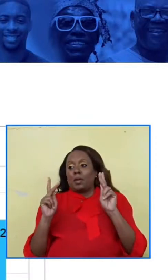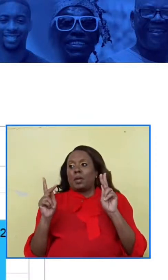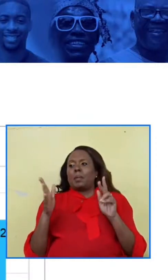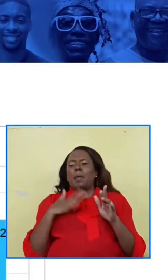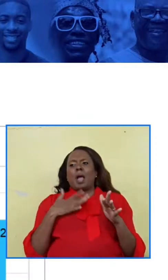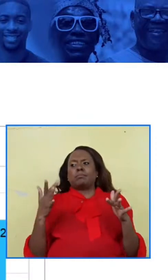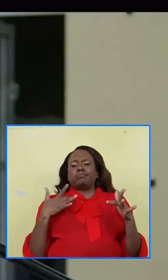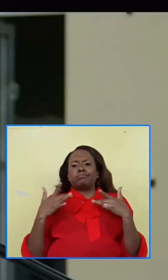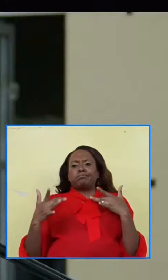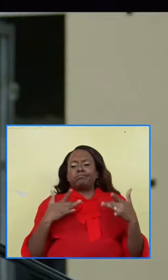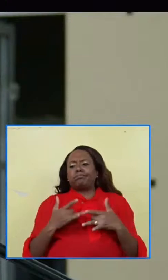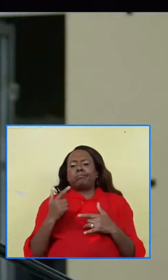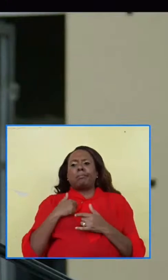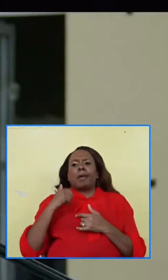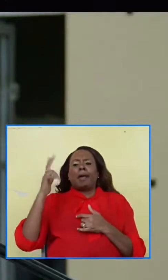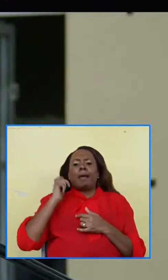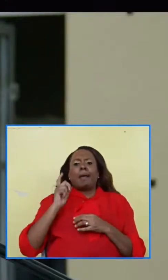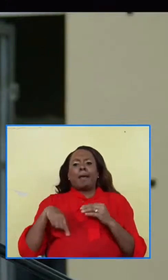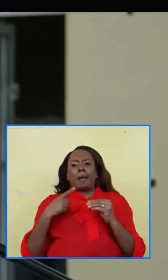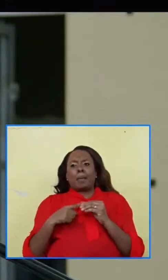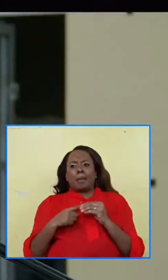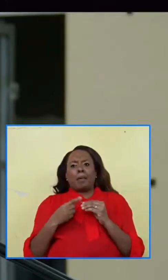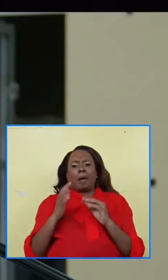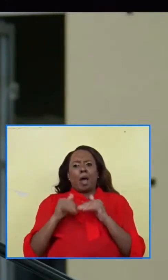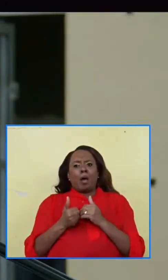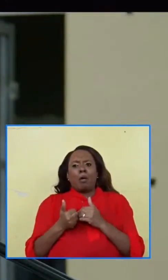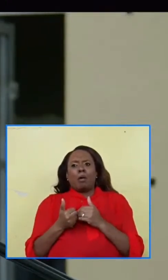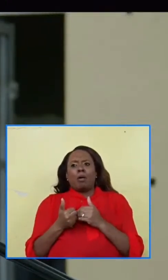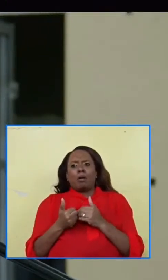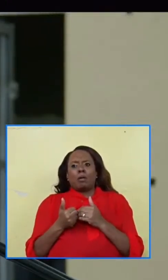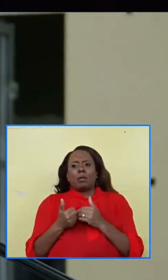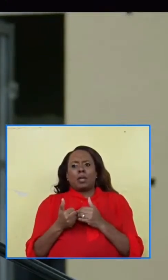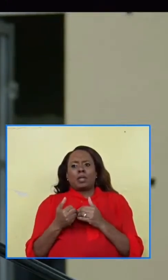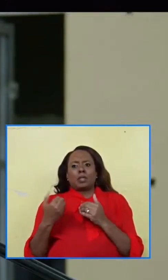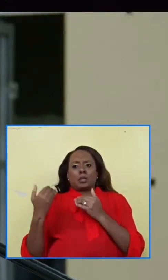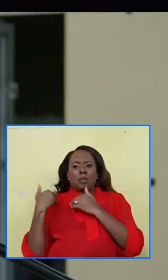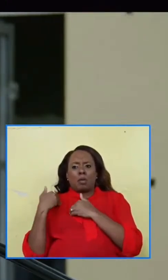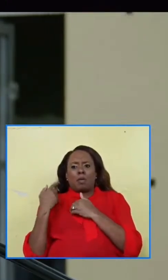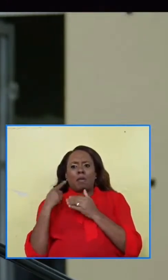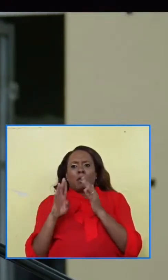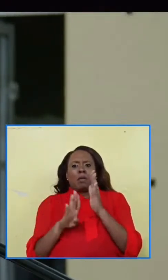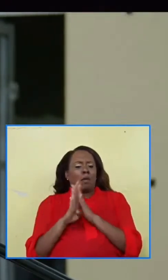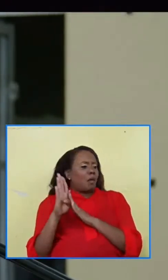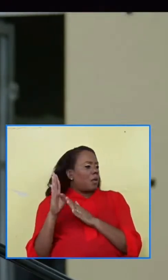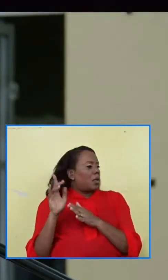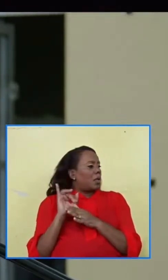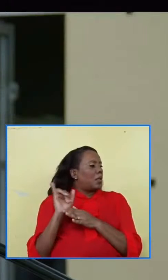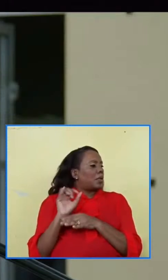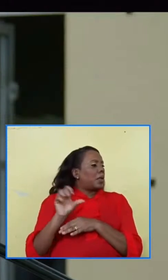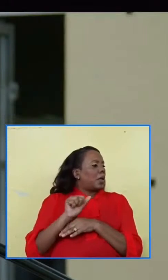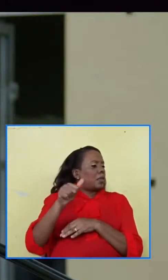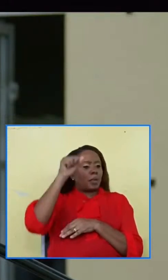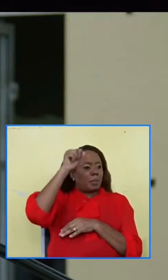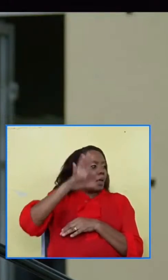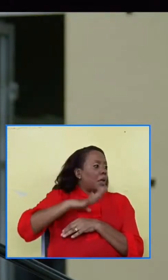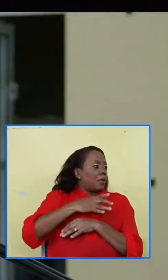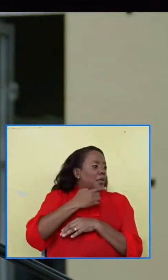that I had where is here about the engine of growth, because it goes back to either what this gentleman here or the gentleman in Lilac was saying. He was talking